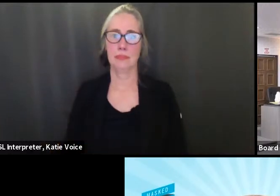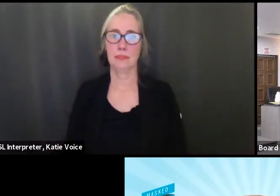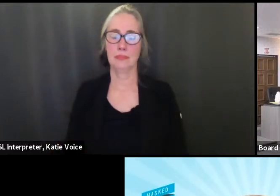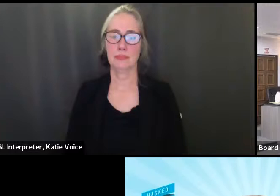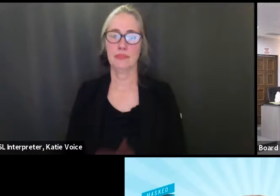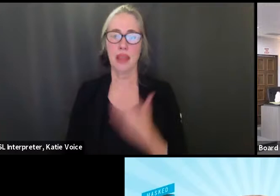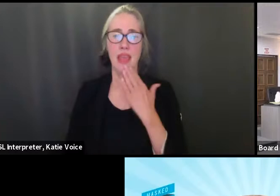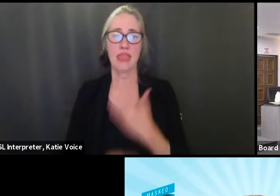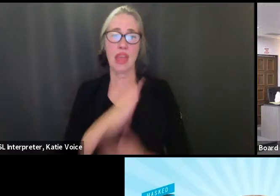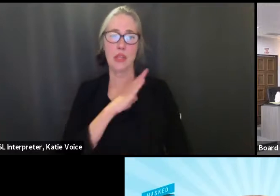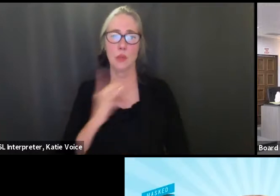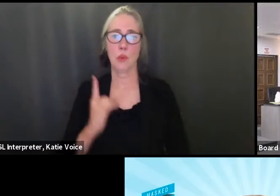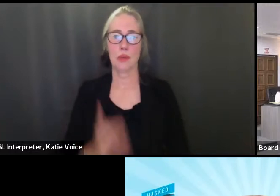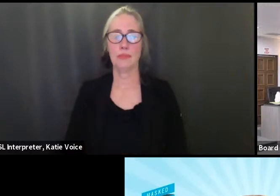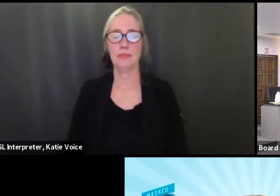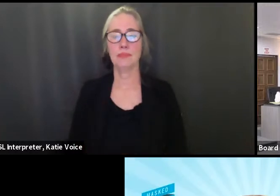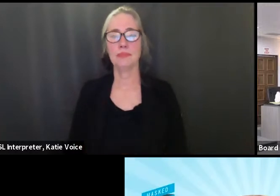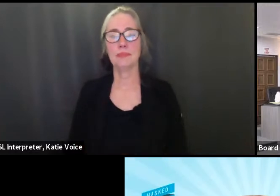board.